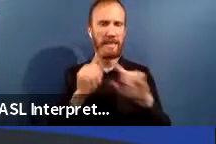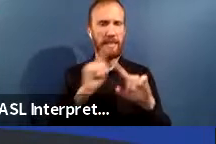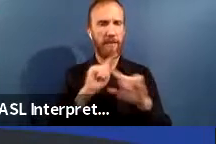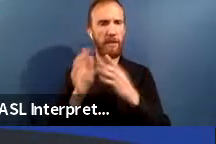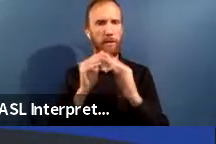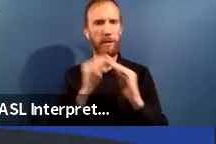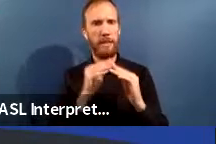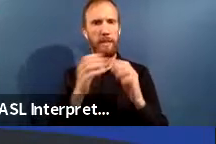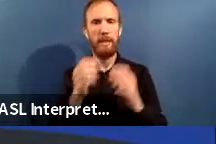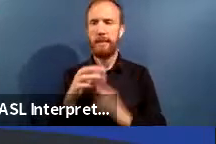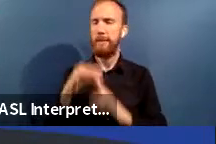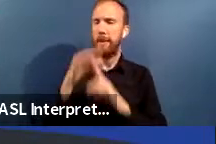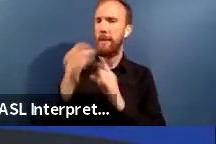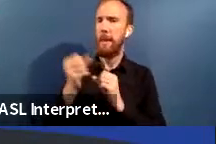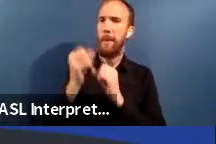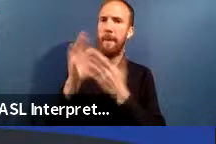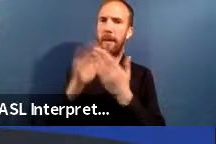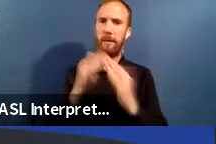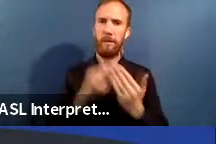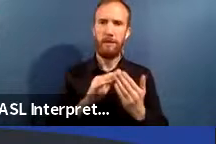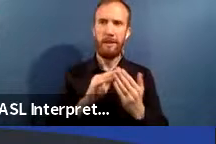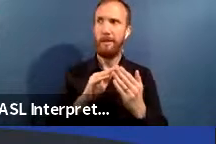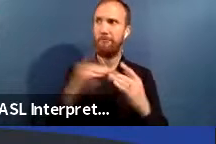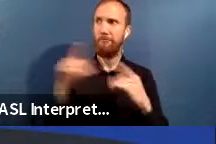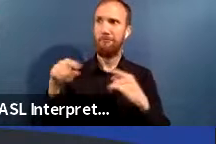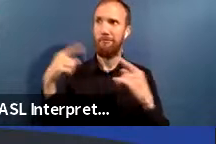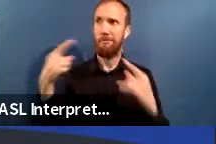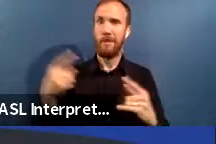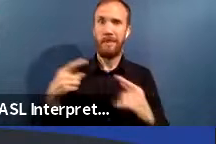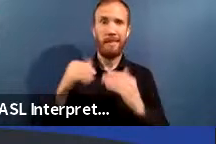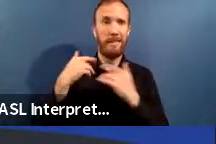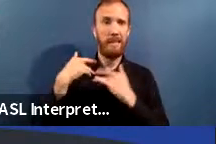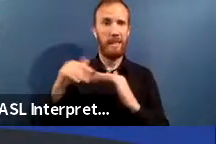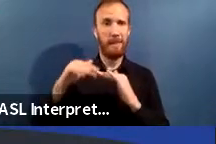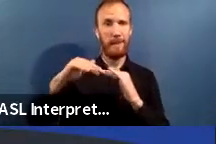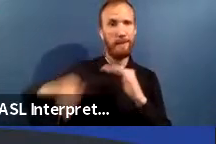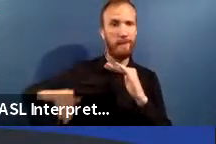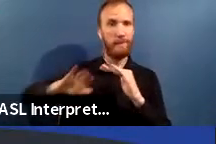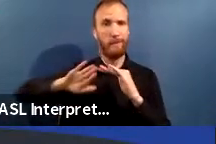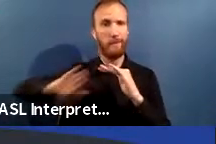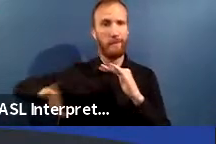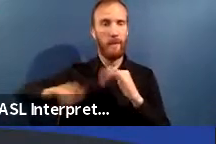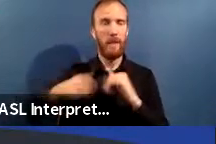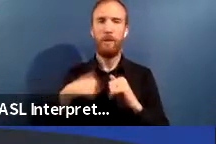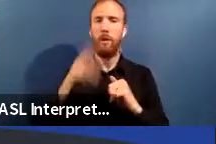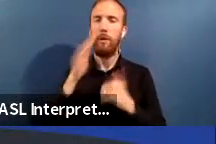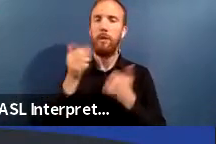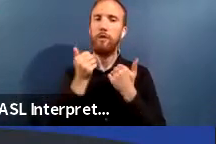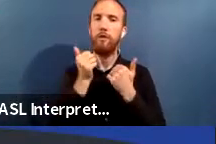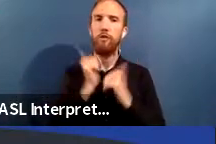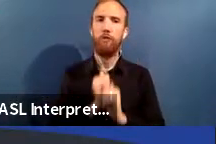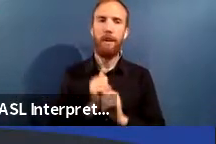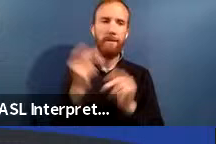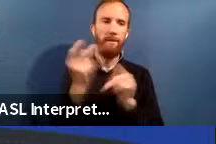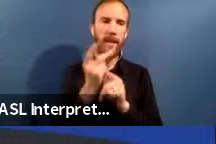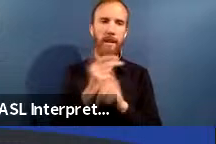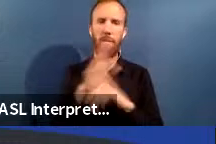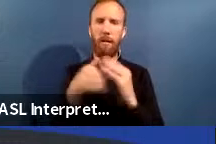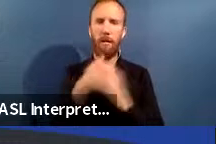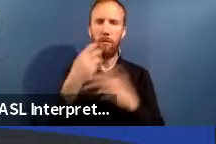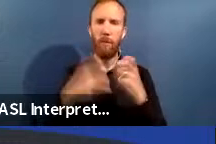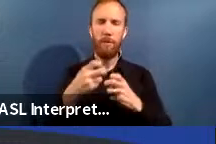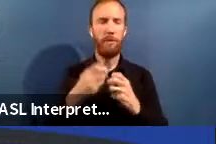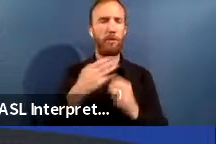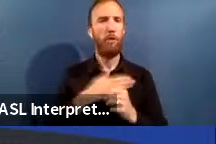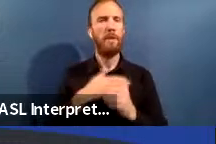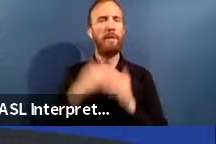So just know we will continue to grapple with all of these issues, and we ask that you please complete the survey. The survey is our way to get closer